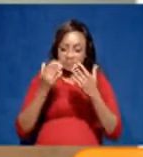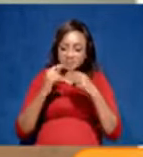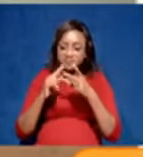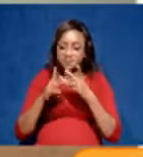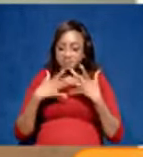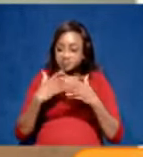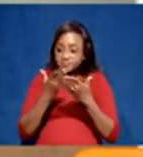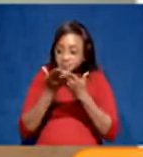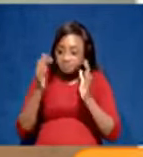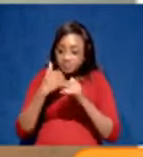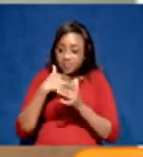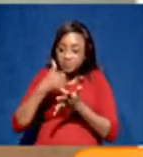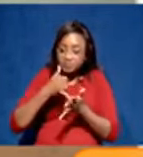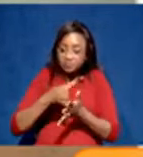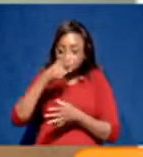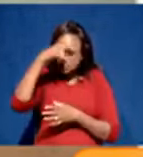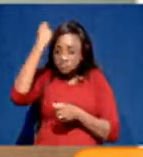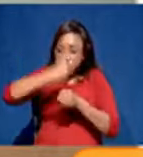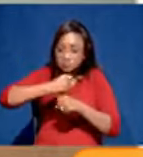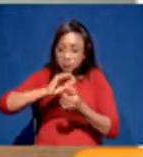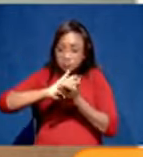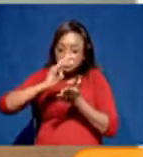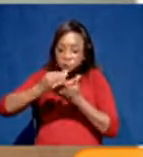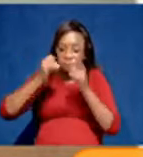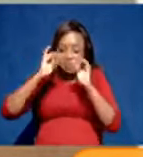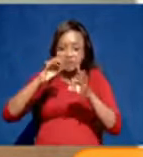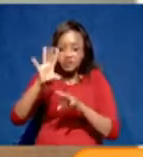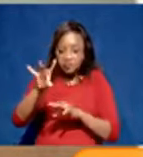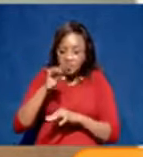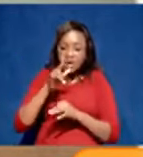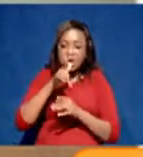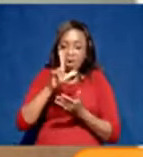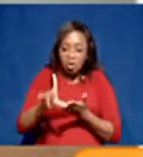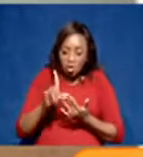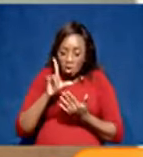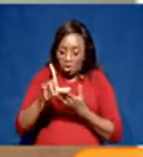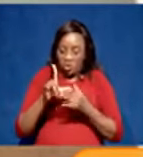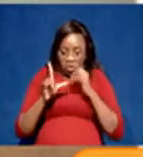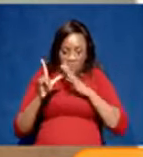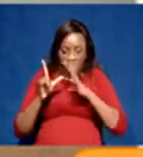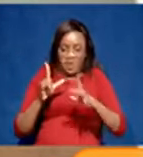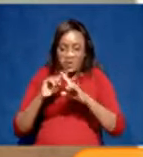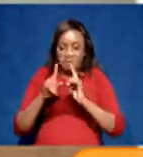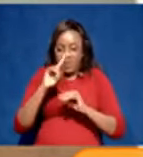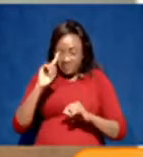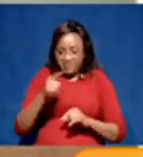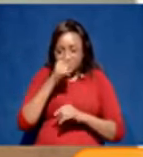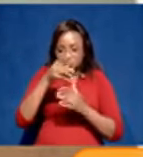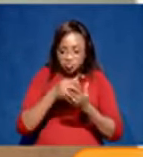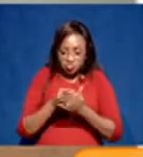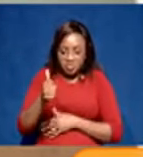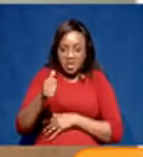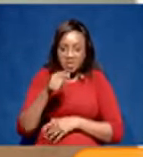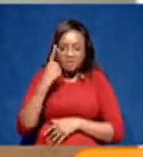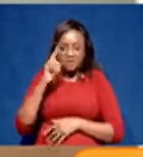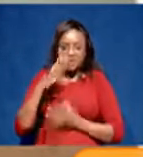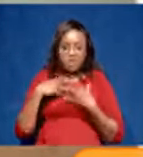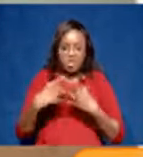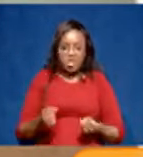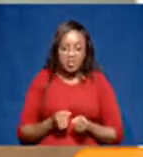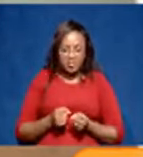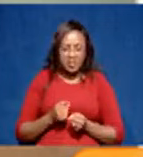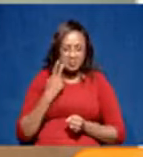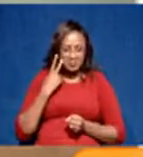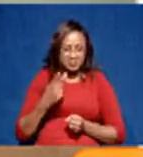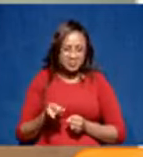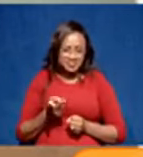we were to tie together with Hustler Fund to the extent that if you are to borrow, but the first thing that ought to pay for is your premium for health. So we are trying